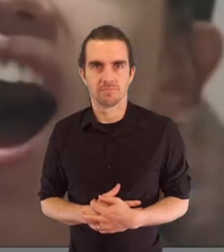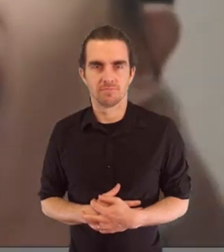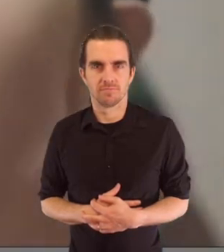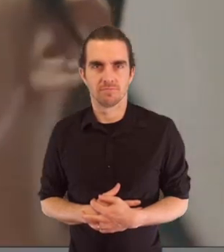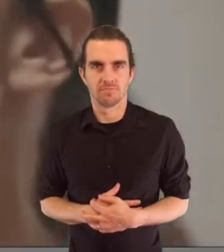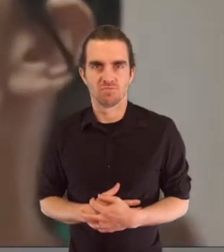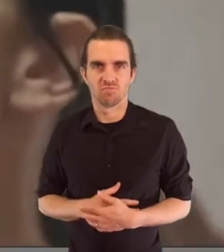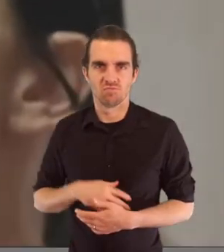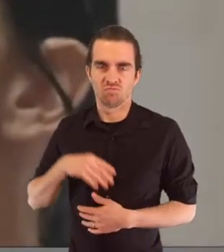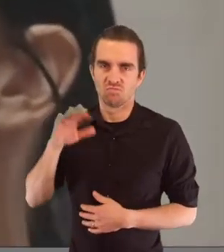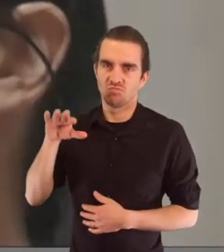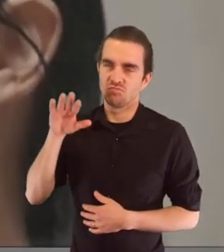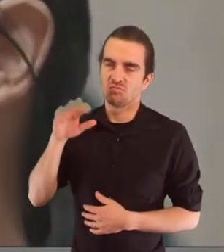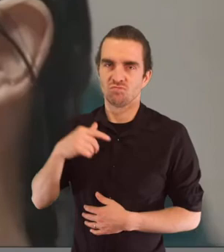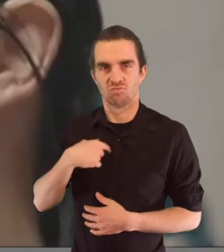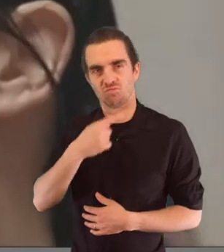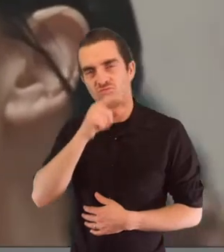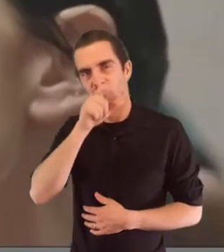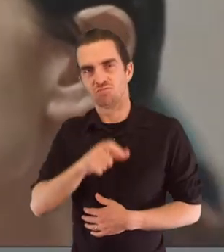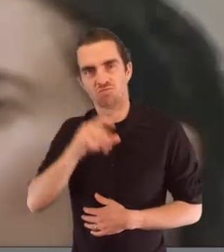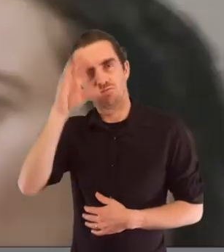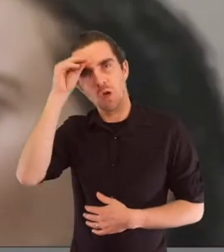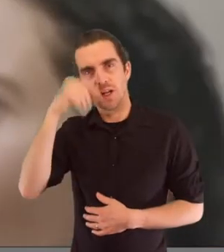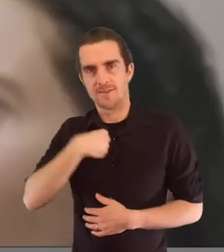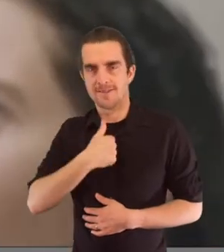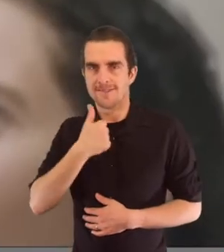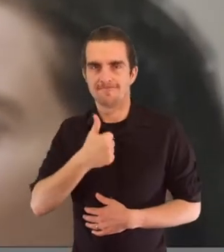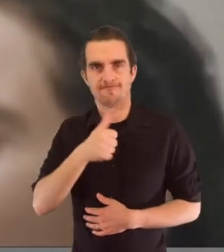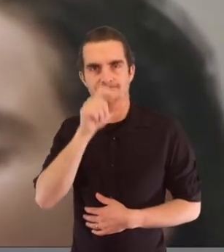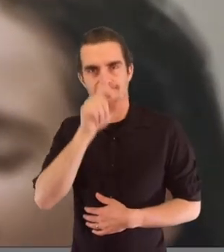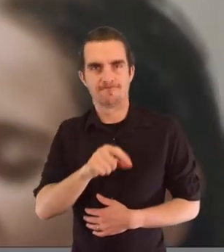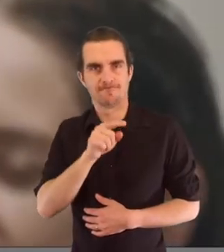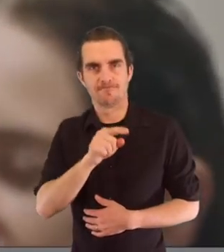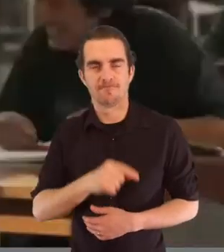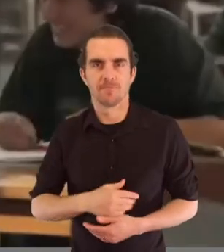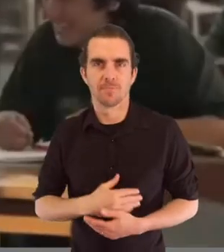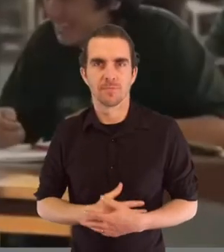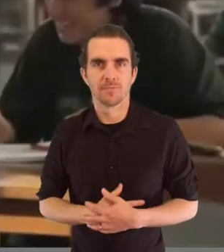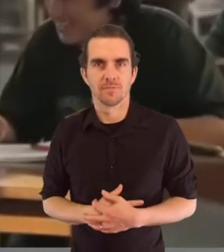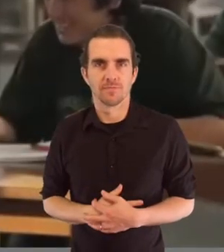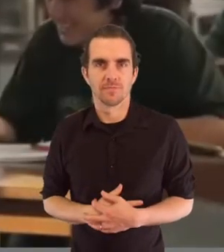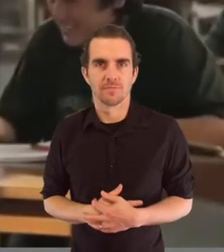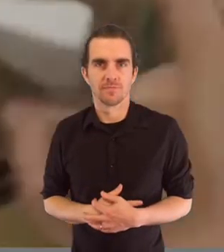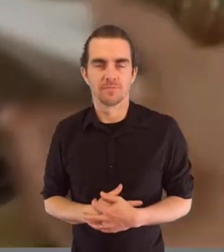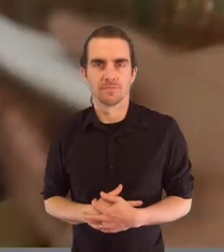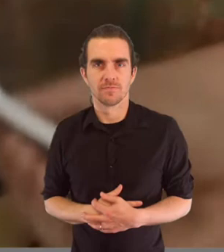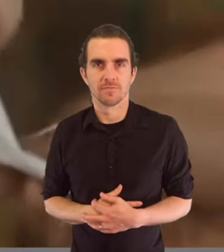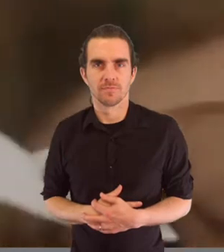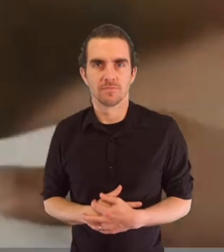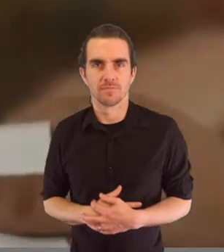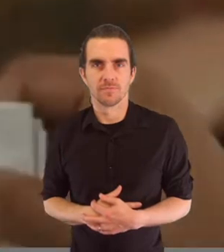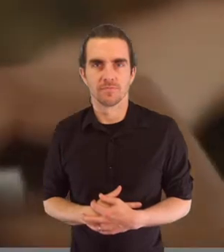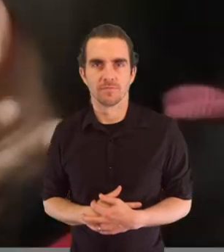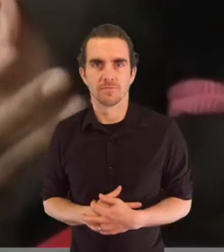"Mum," she says to her mother who's grooming her, "I like this boy." She passes a note to